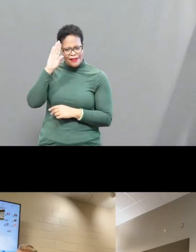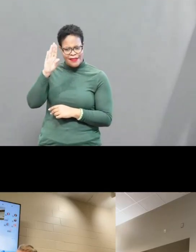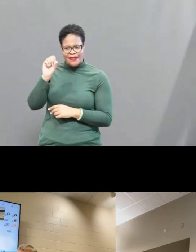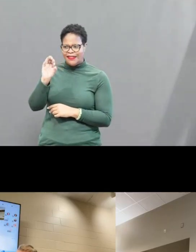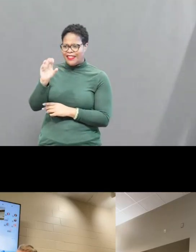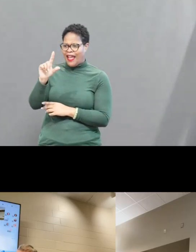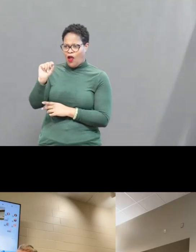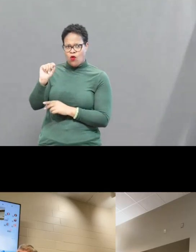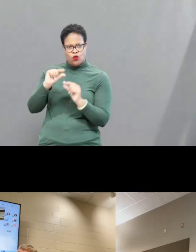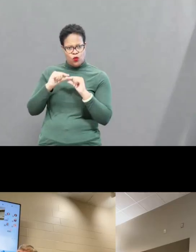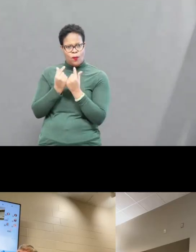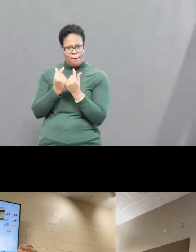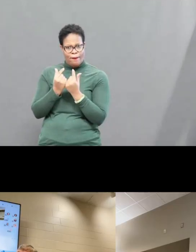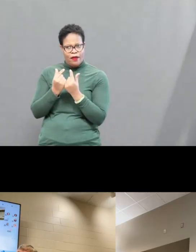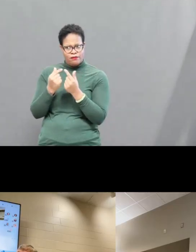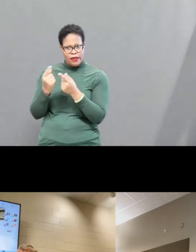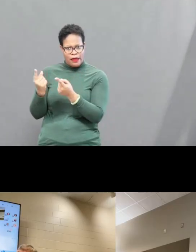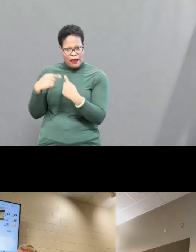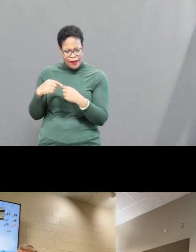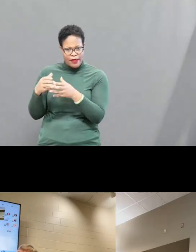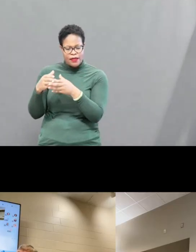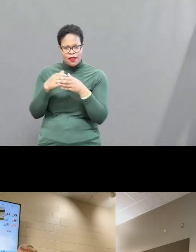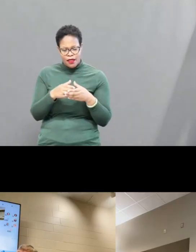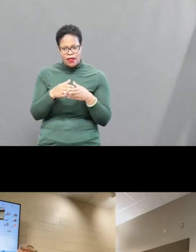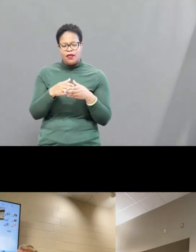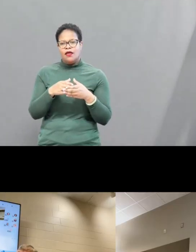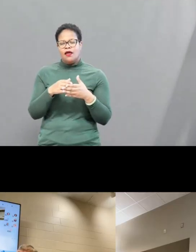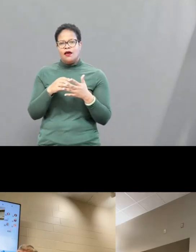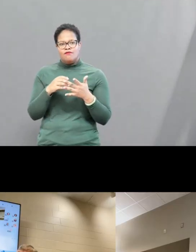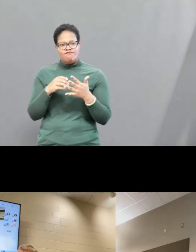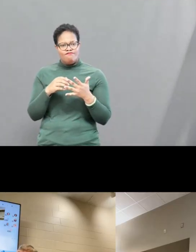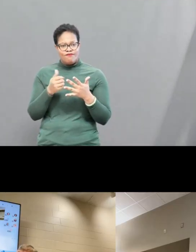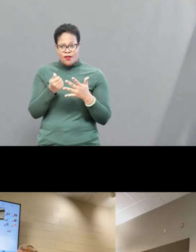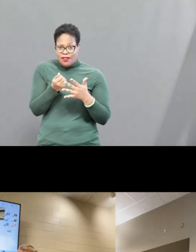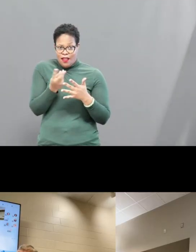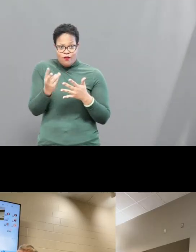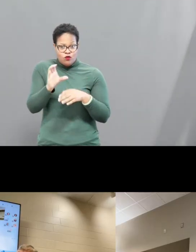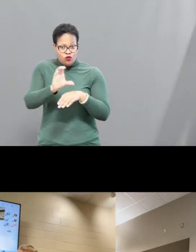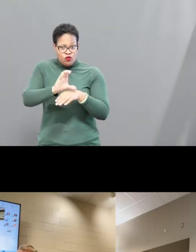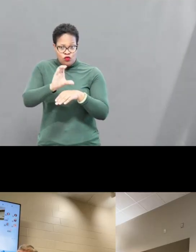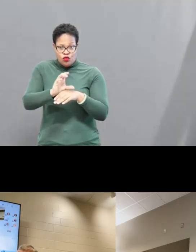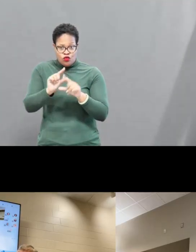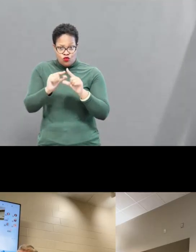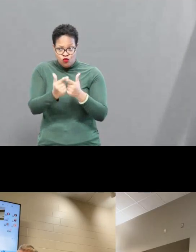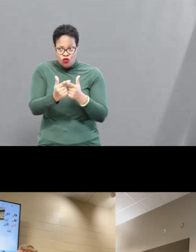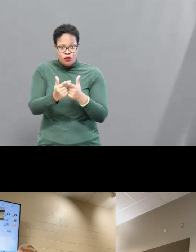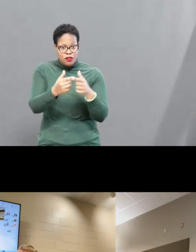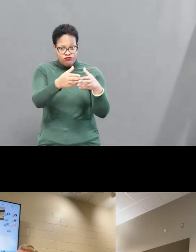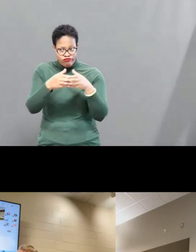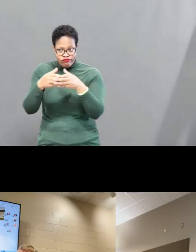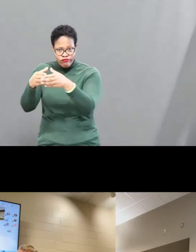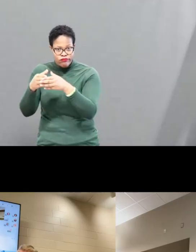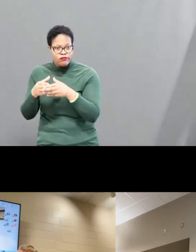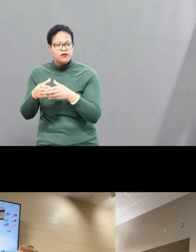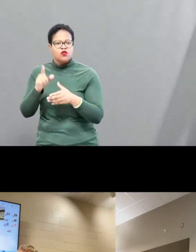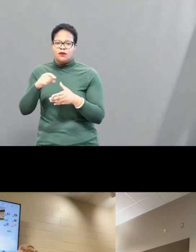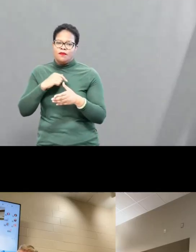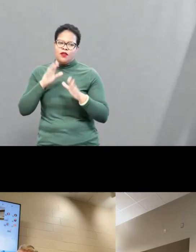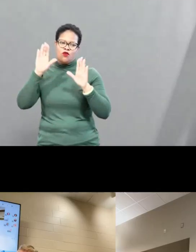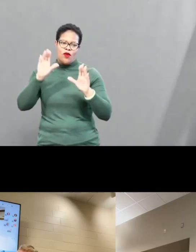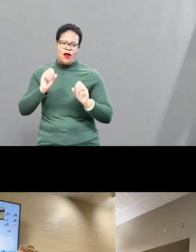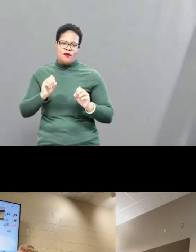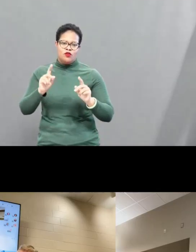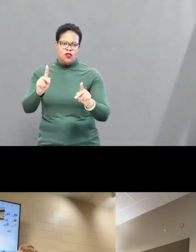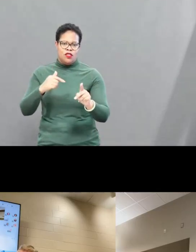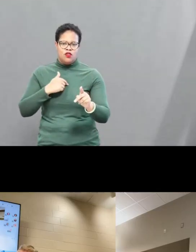coming. And then we have quite a few church groups. And so it should be a great opportunity just to bring